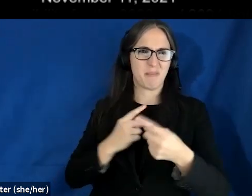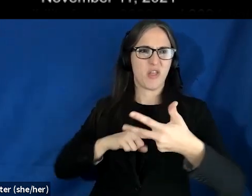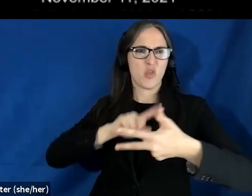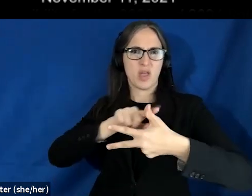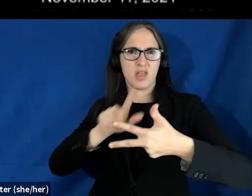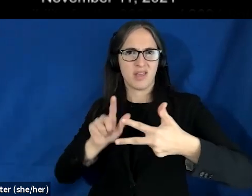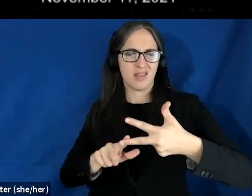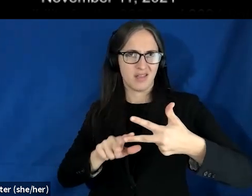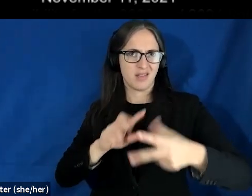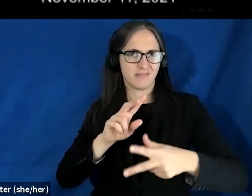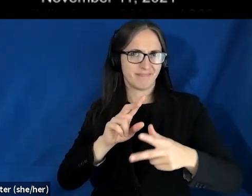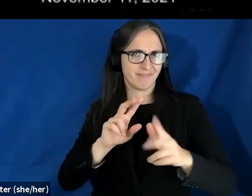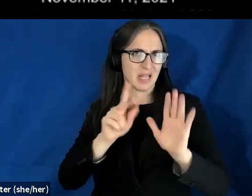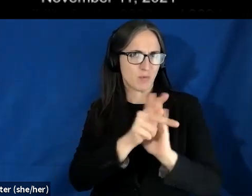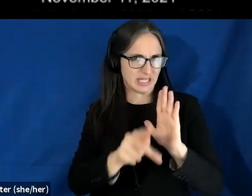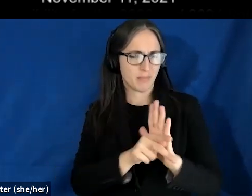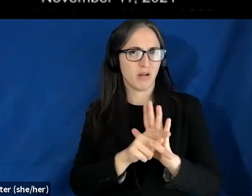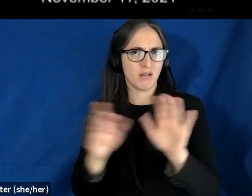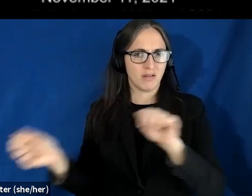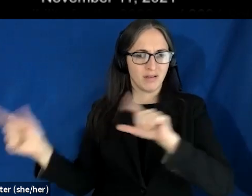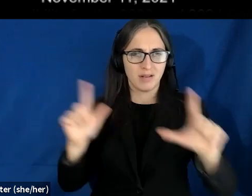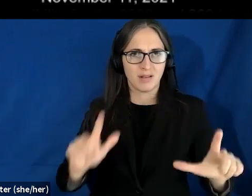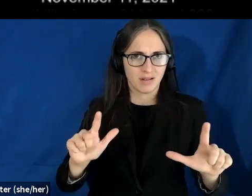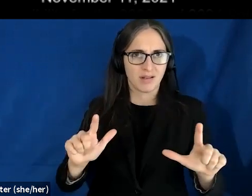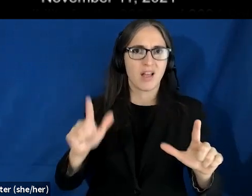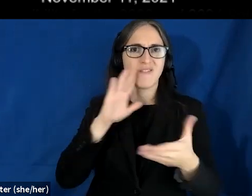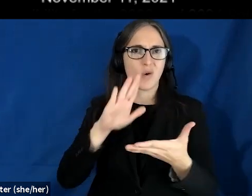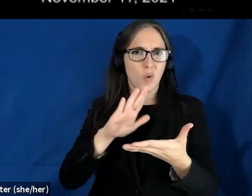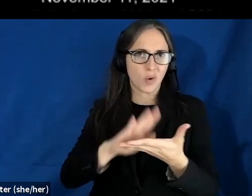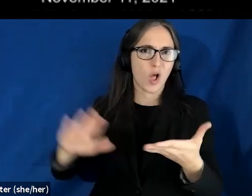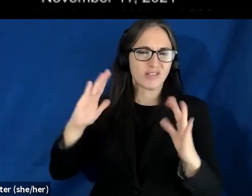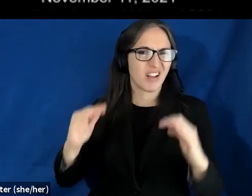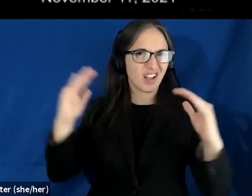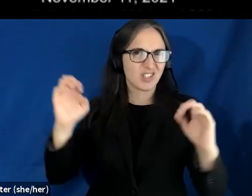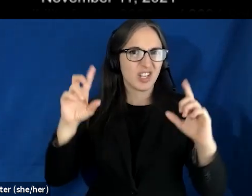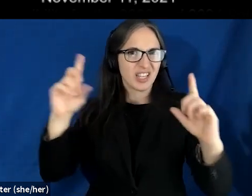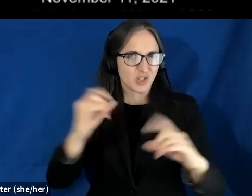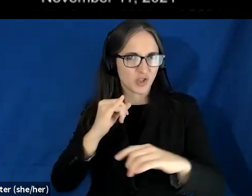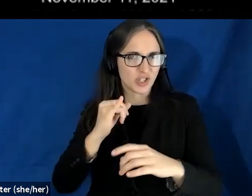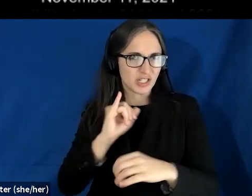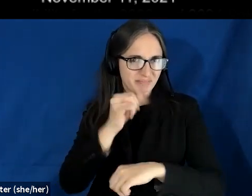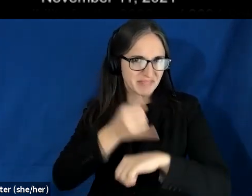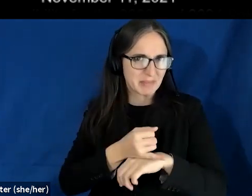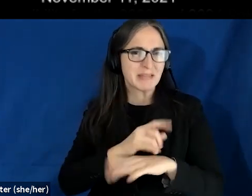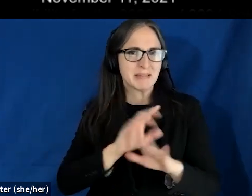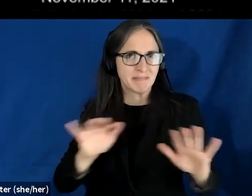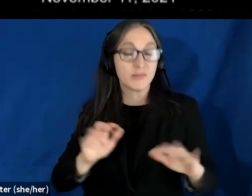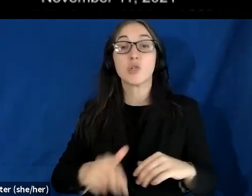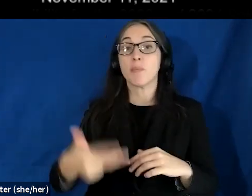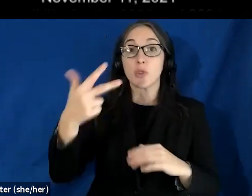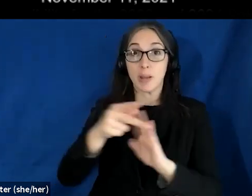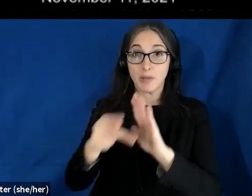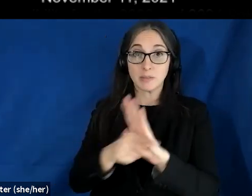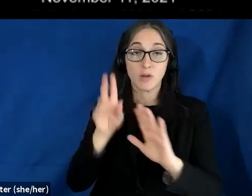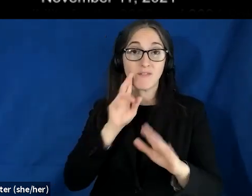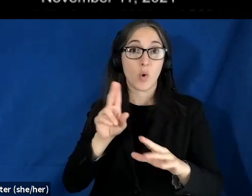for a post-secondary institution and cover all that we do there. There are the 3 principles for the universal design of learning, which